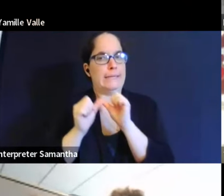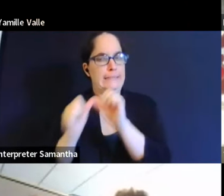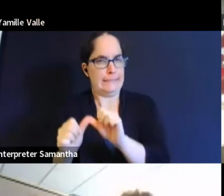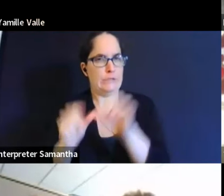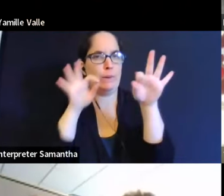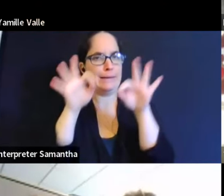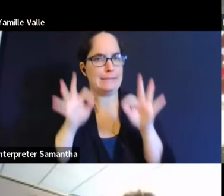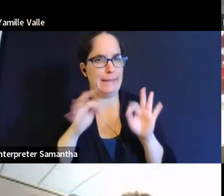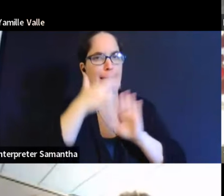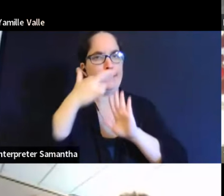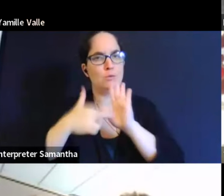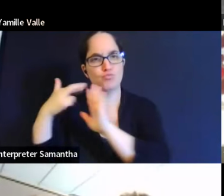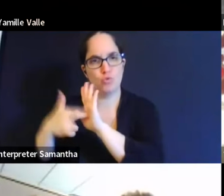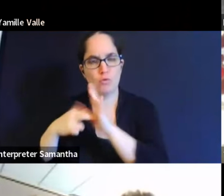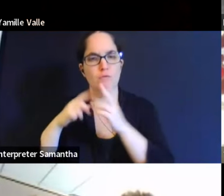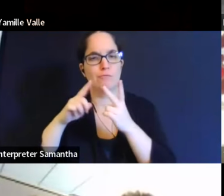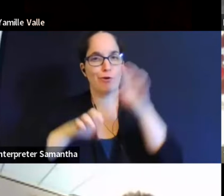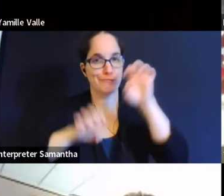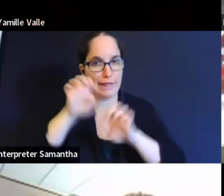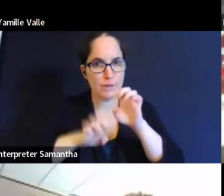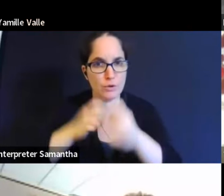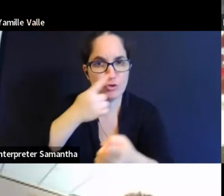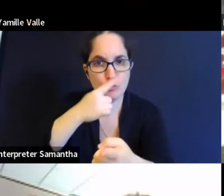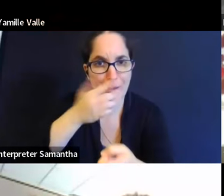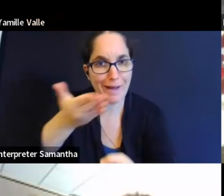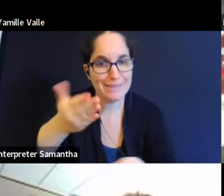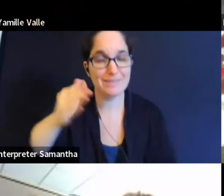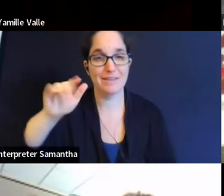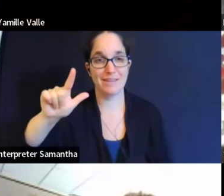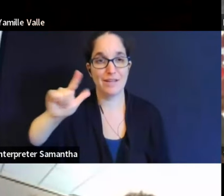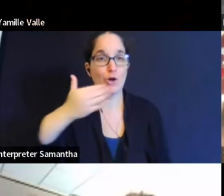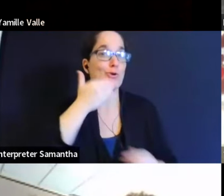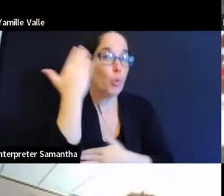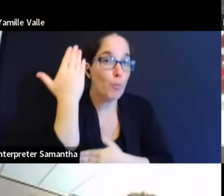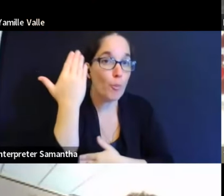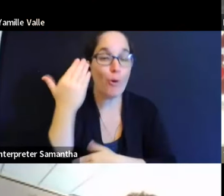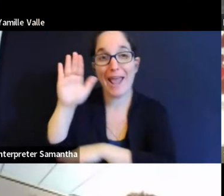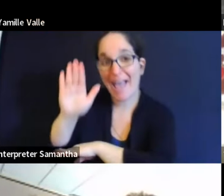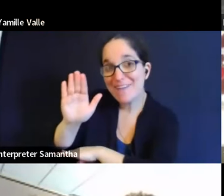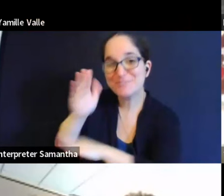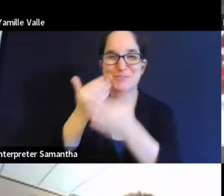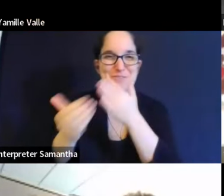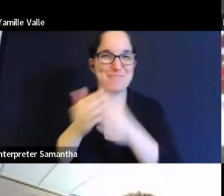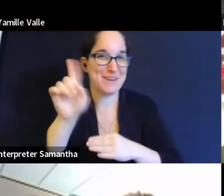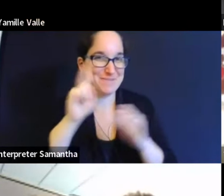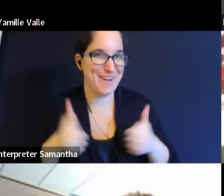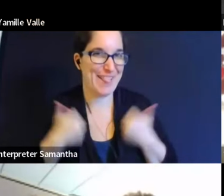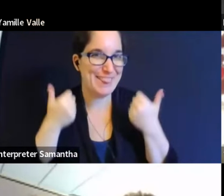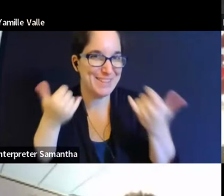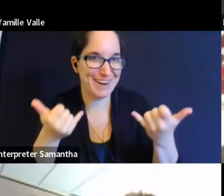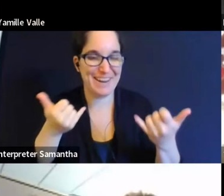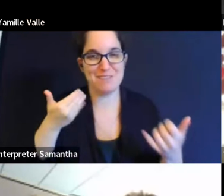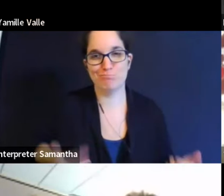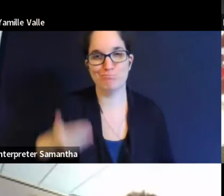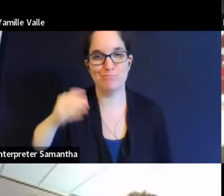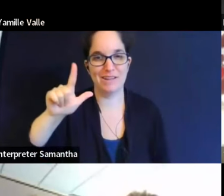with regards to evaluations. Yeah, absolutely. So good morning and good afternoon to all. My name is Lee